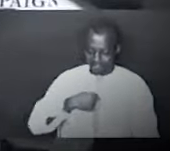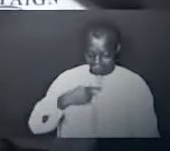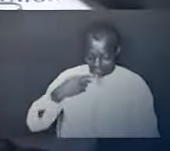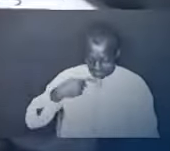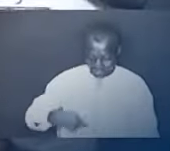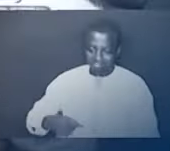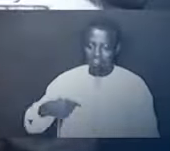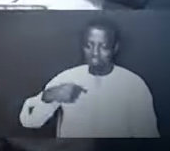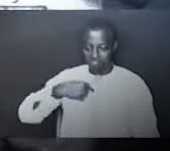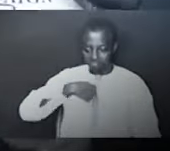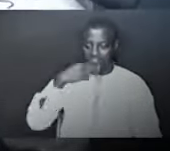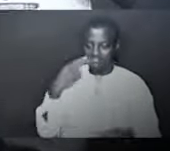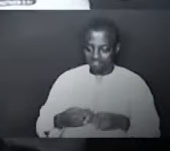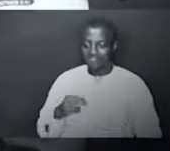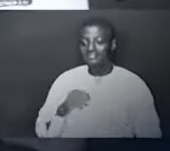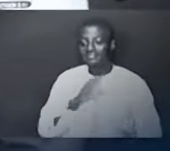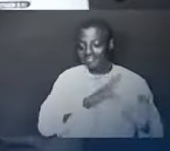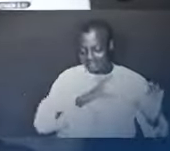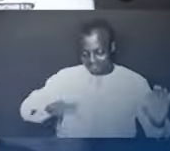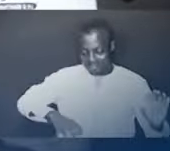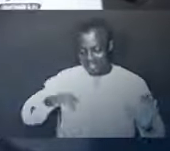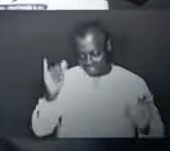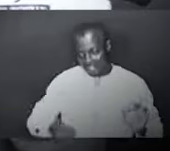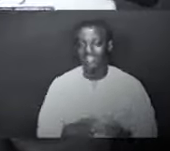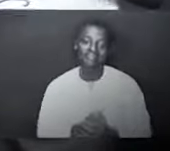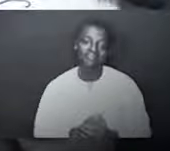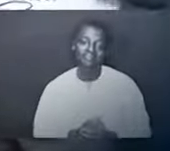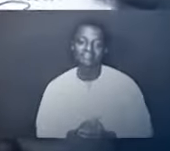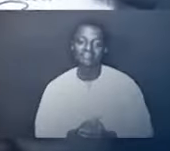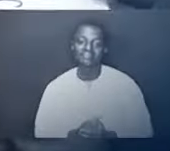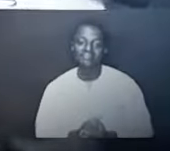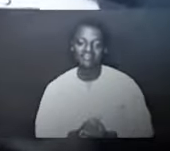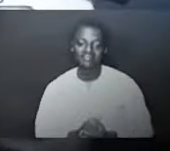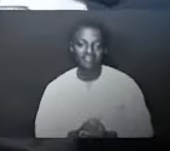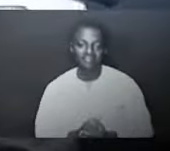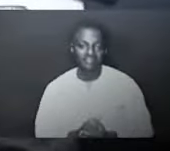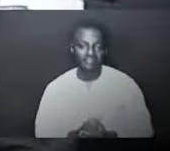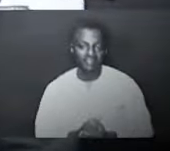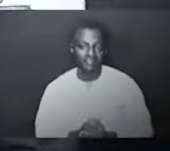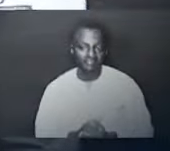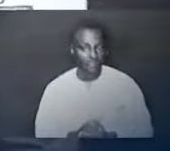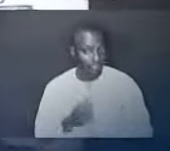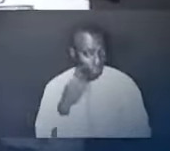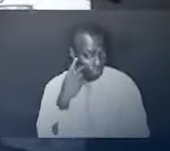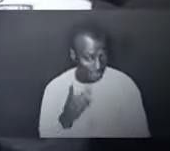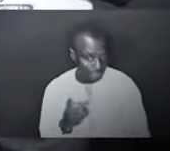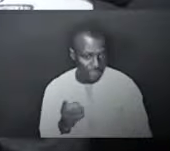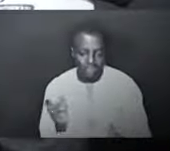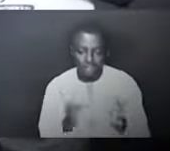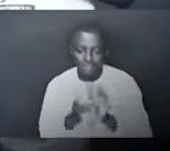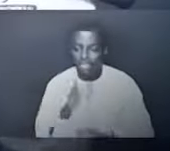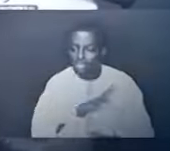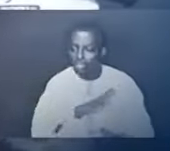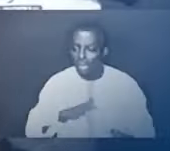say me a me ne ore kasa no me ne no. You realize that Jesus didn't dispute with this woman,